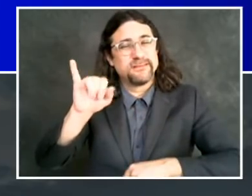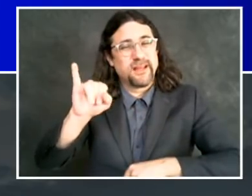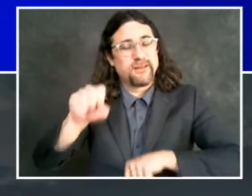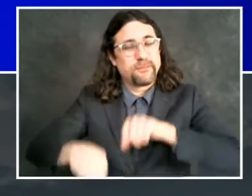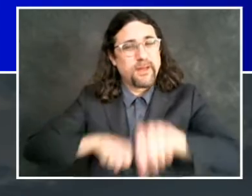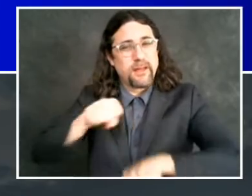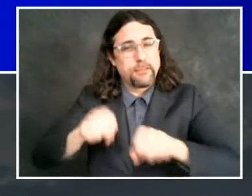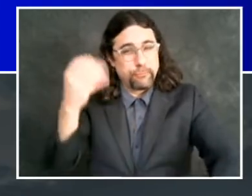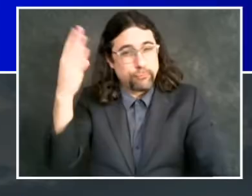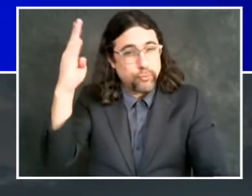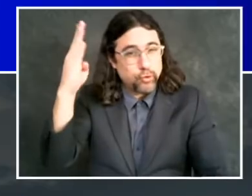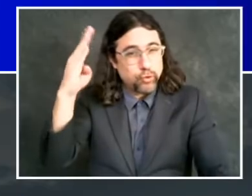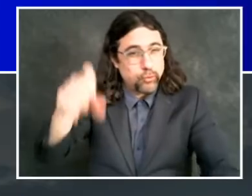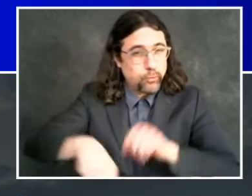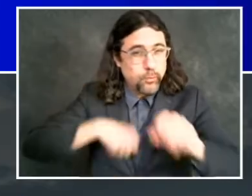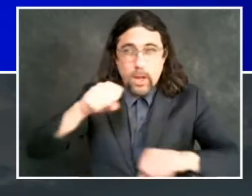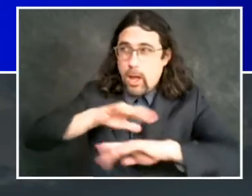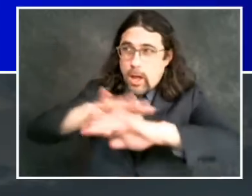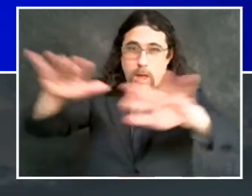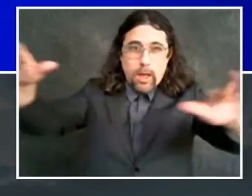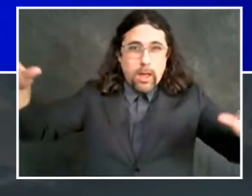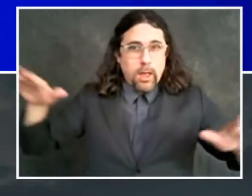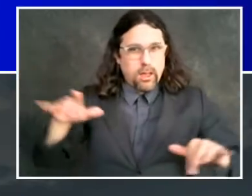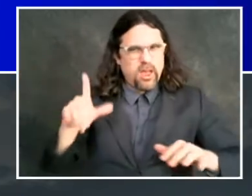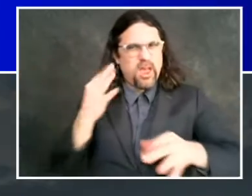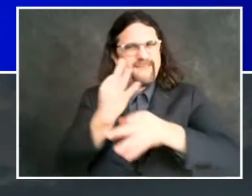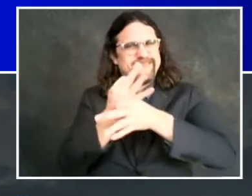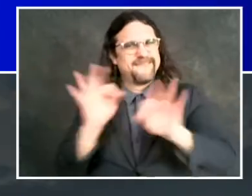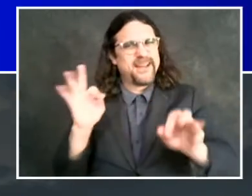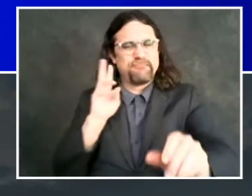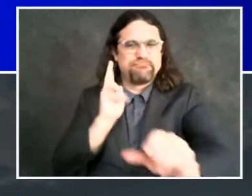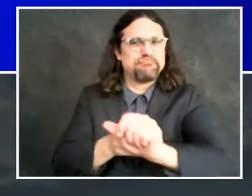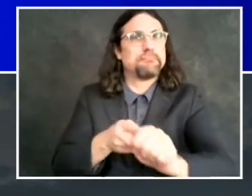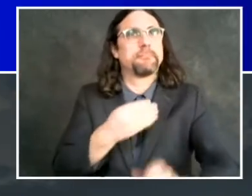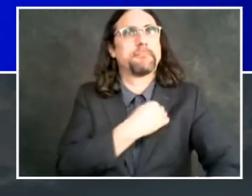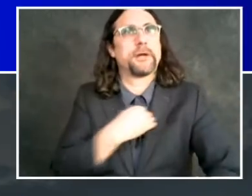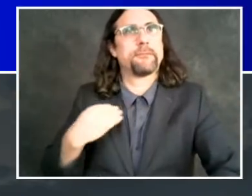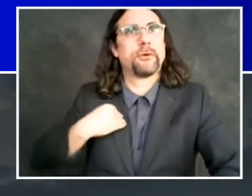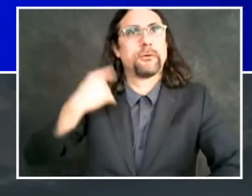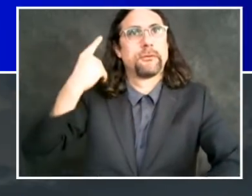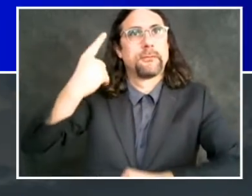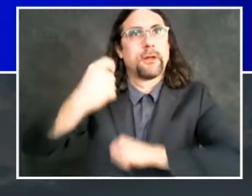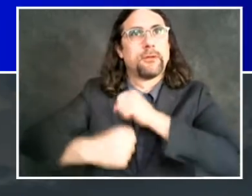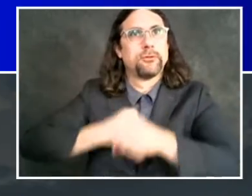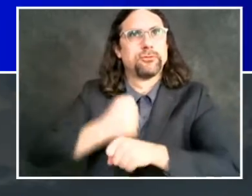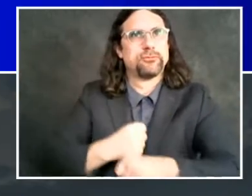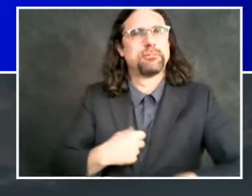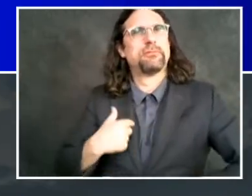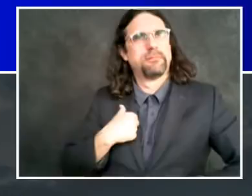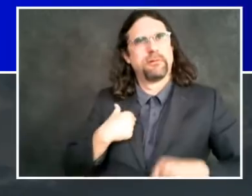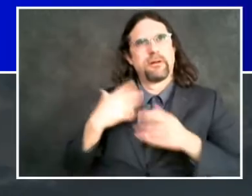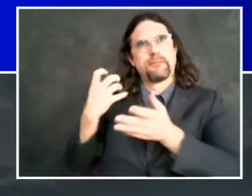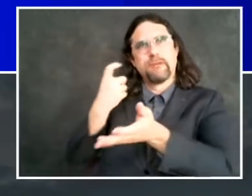free membership, and it will be offered to an even broader set of essential workers. I want to thank